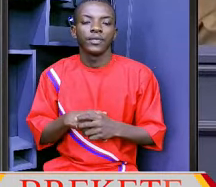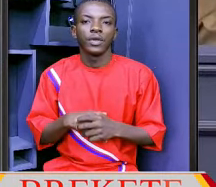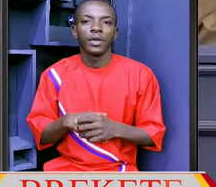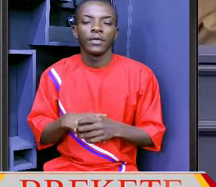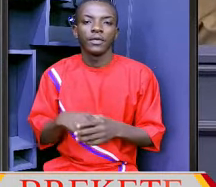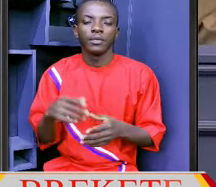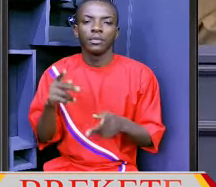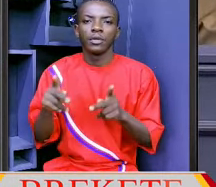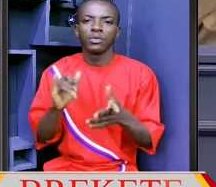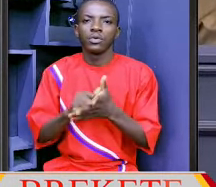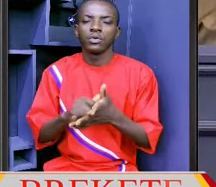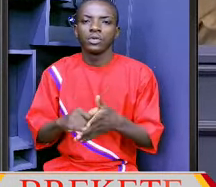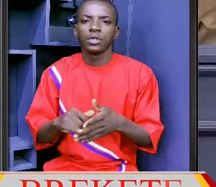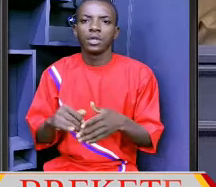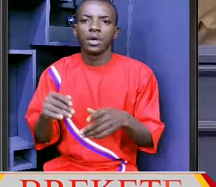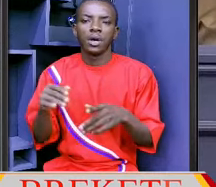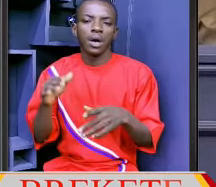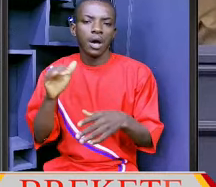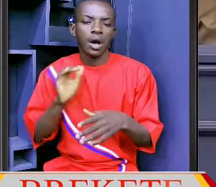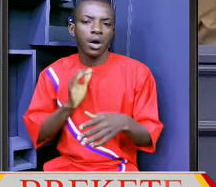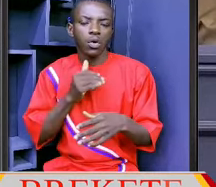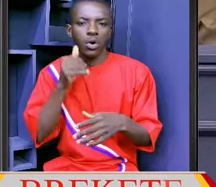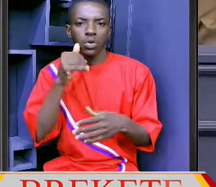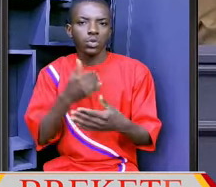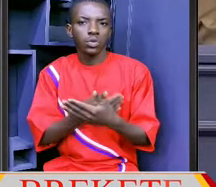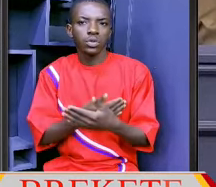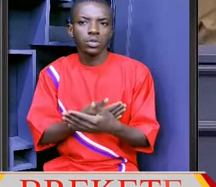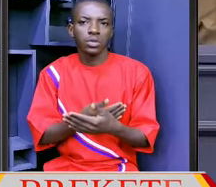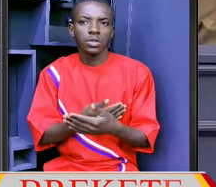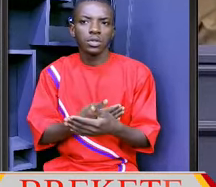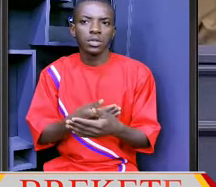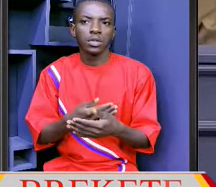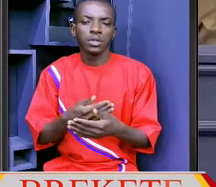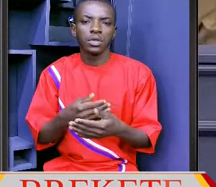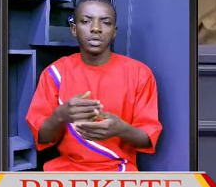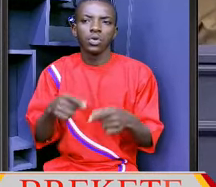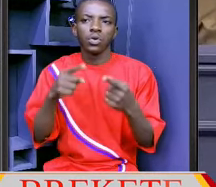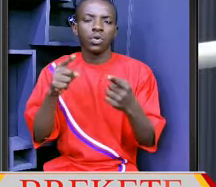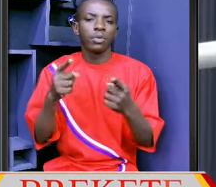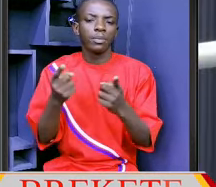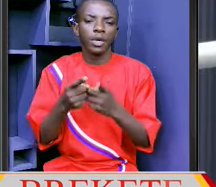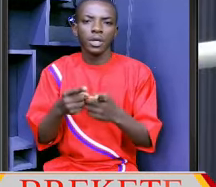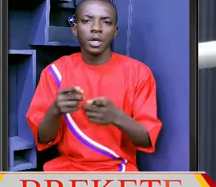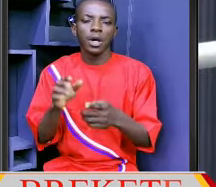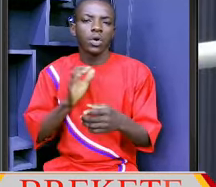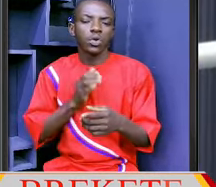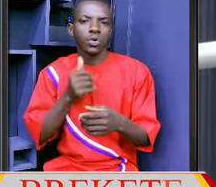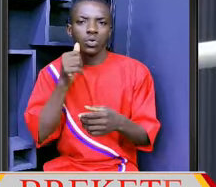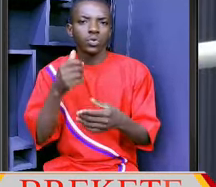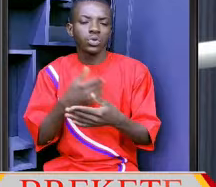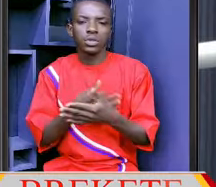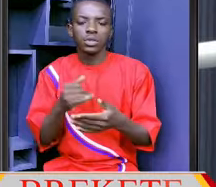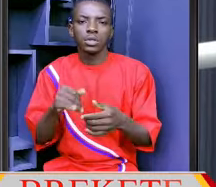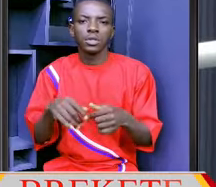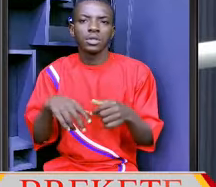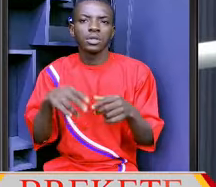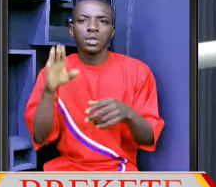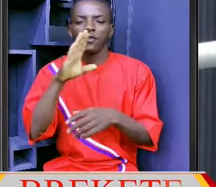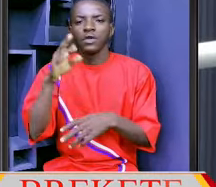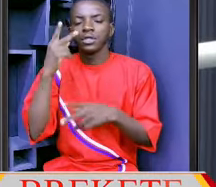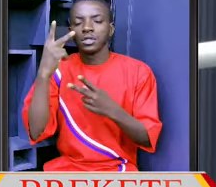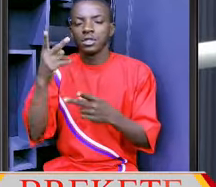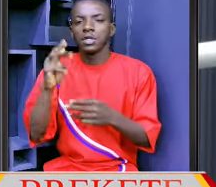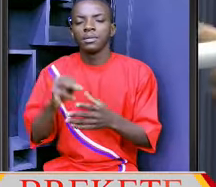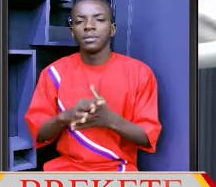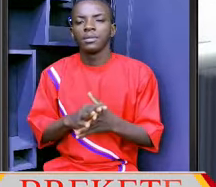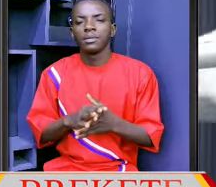The people where our daughters, they go meet, our daughters never see some of them before for their lives. Now the hookup agent, and